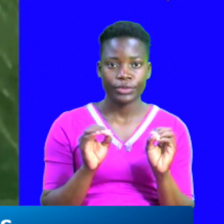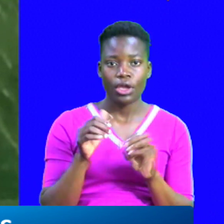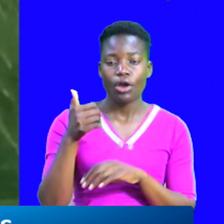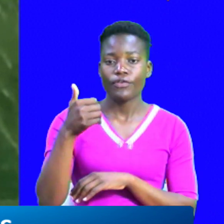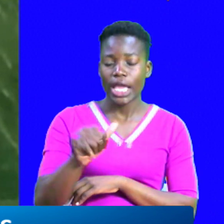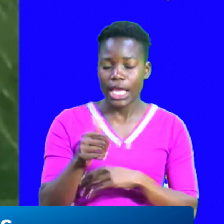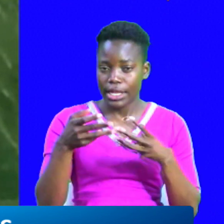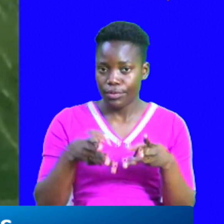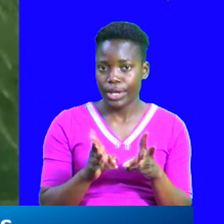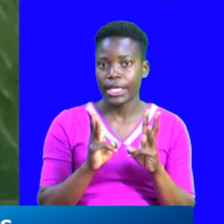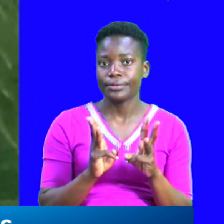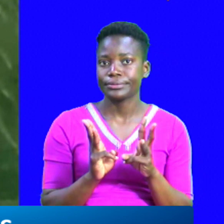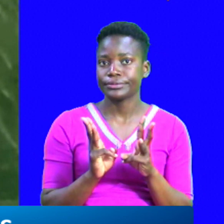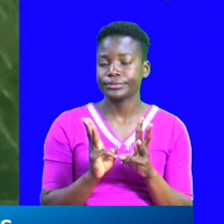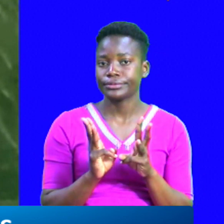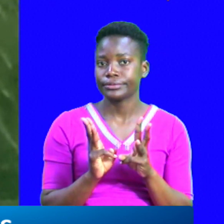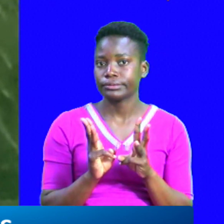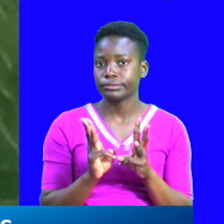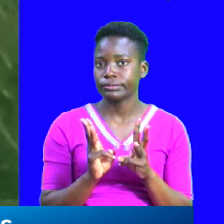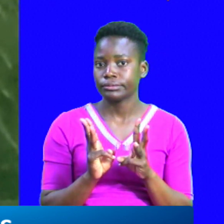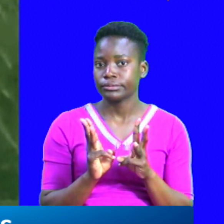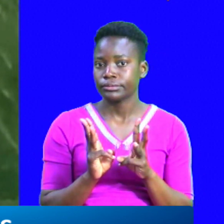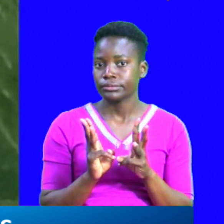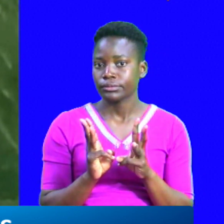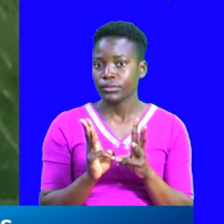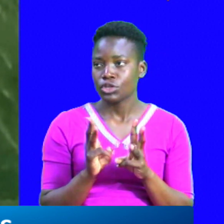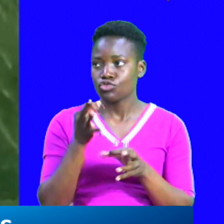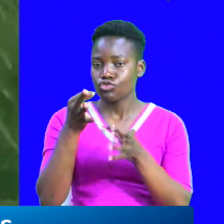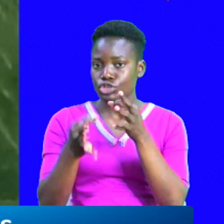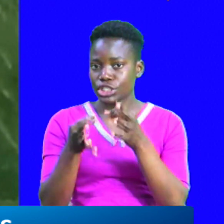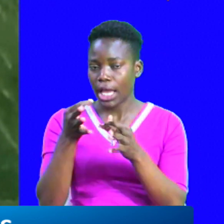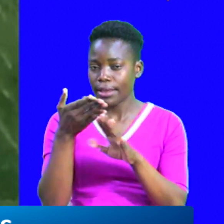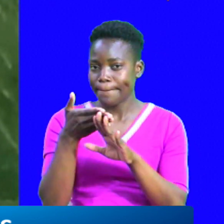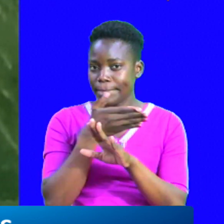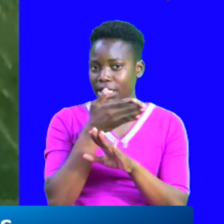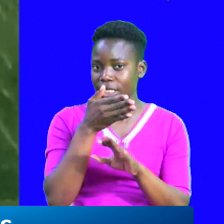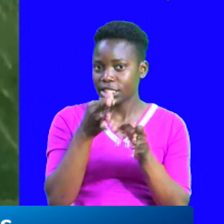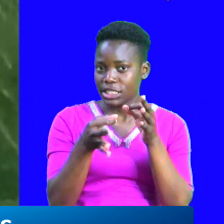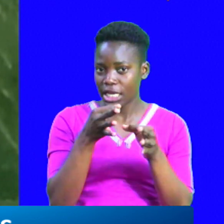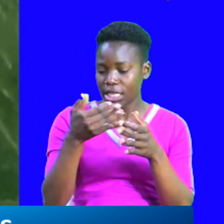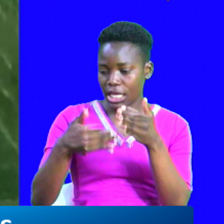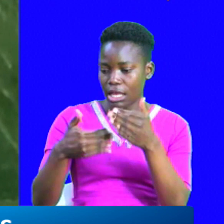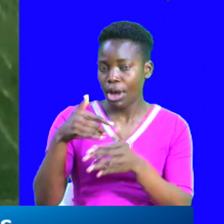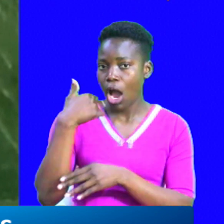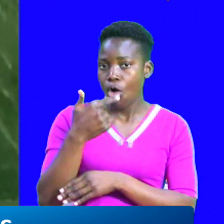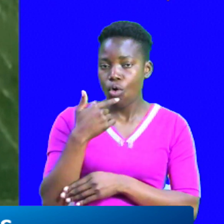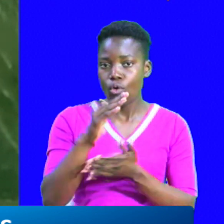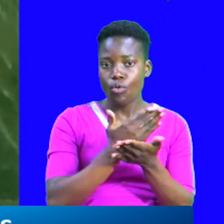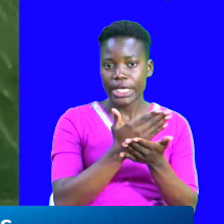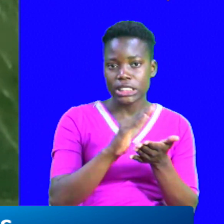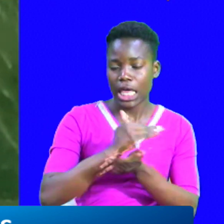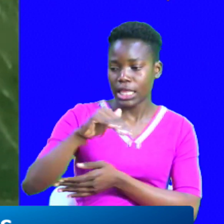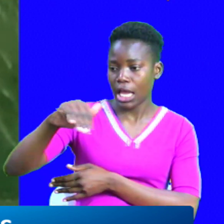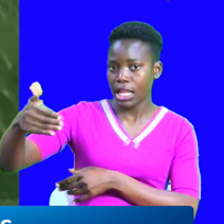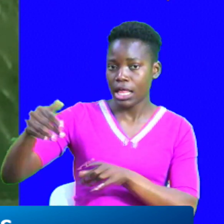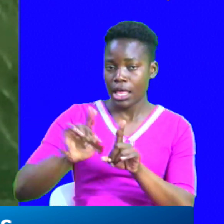form to prejudge the neighbors with whom we share our island and with whom